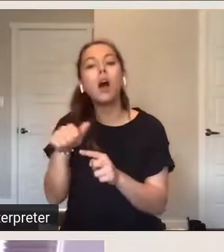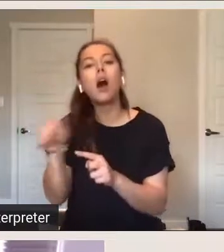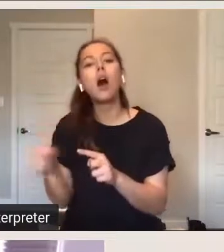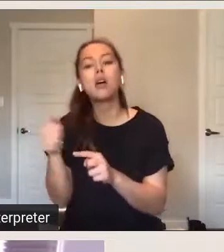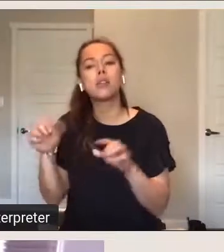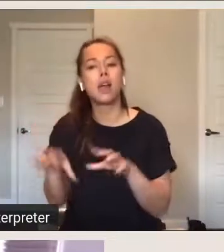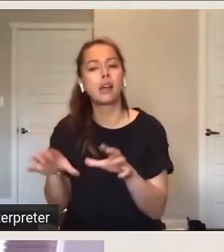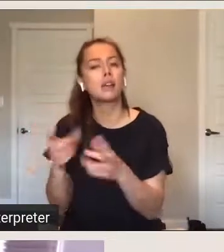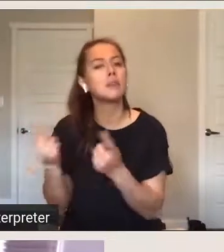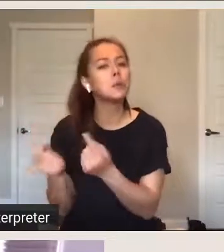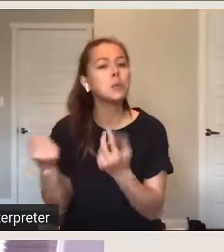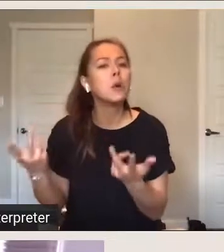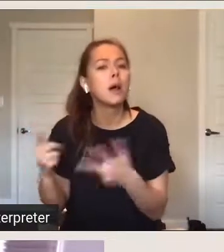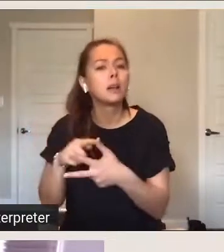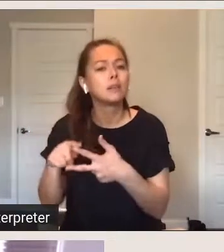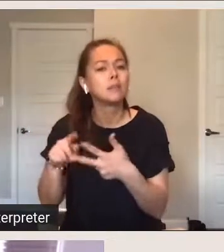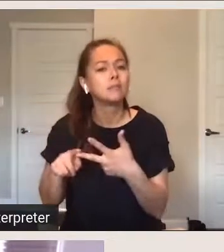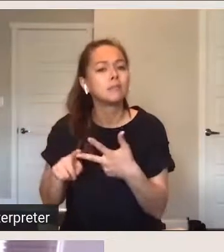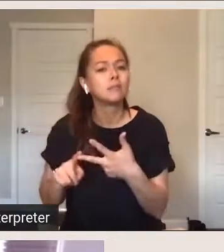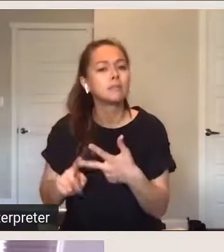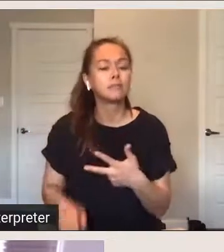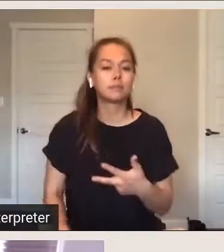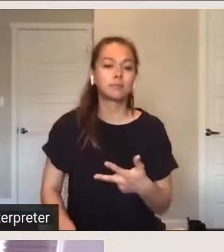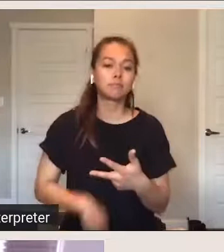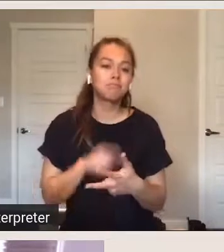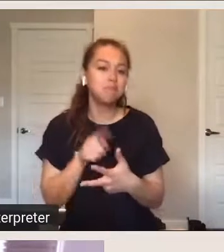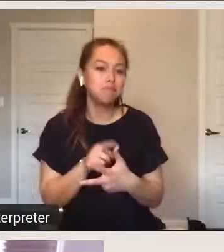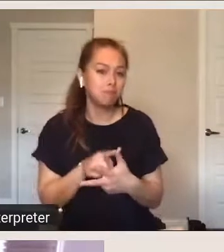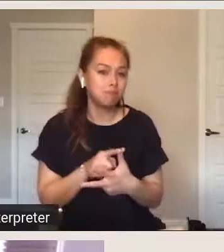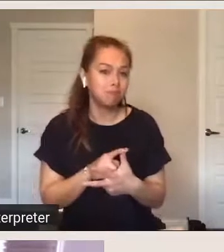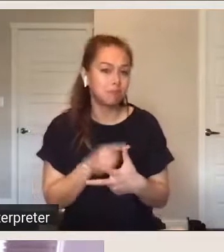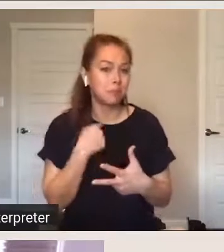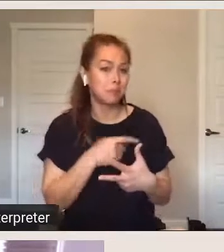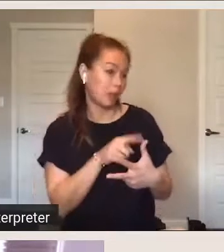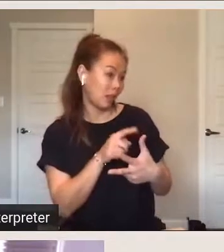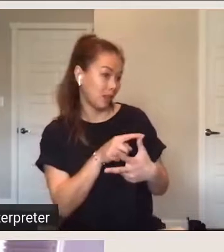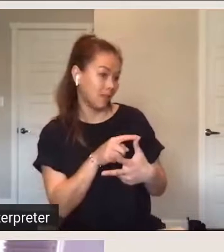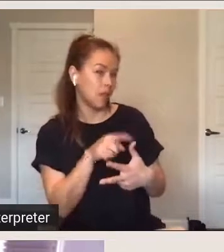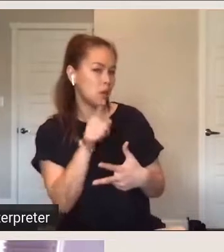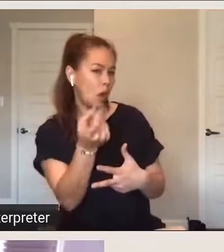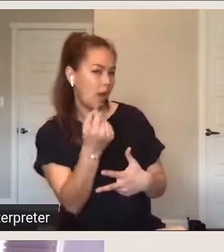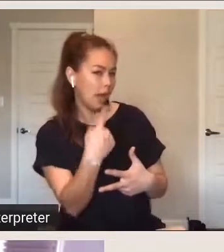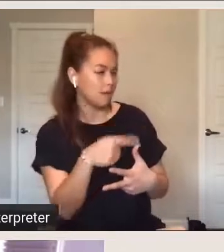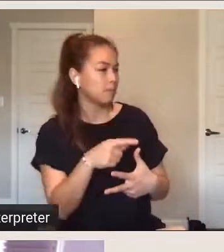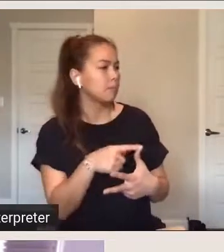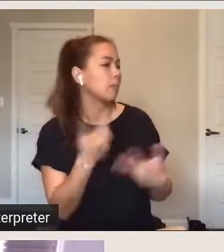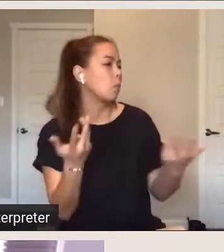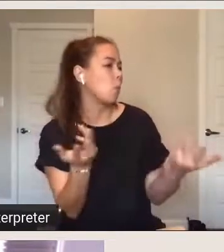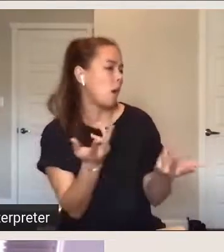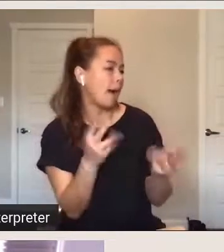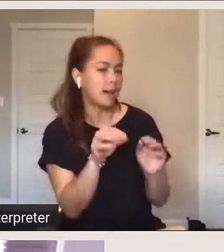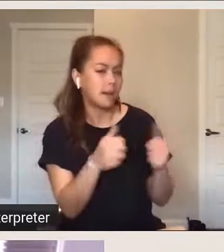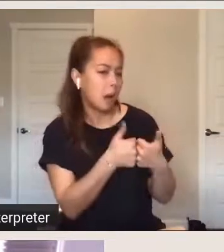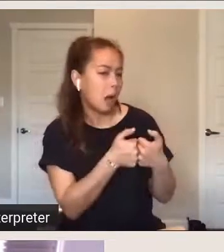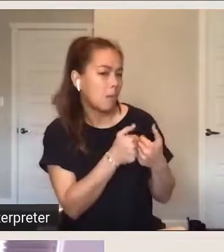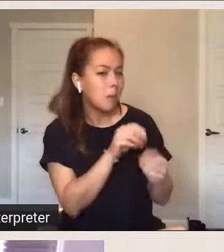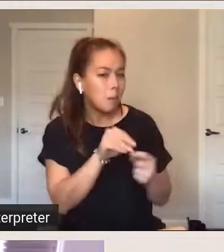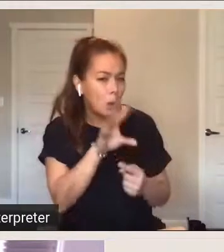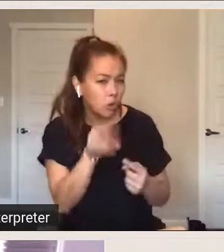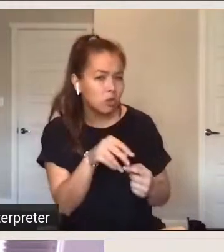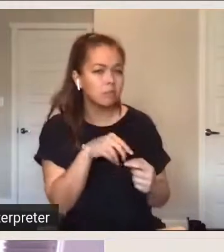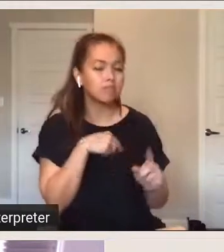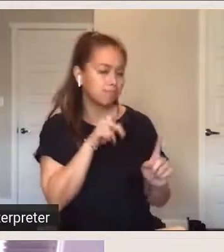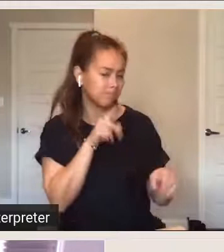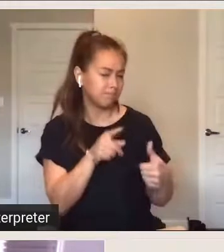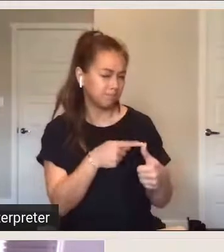together. Okay, to answer your first question, what is Couple Portrait? I think